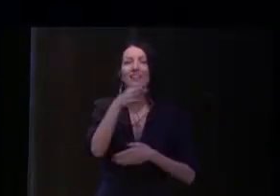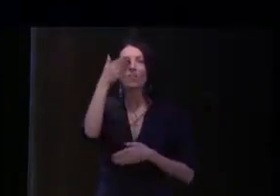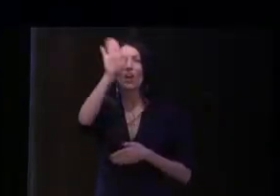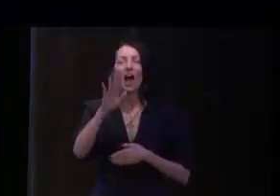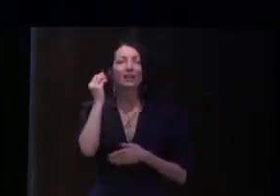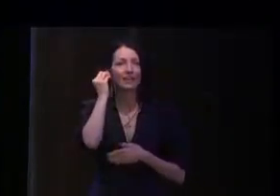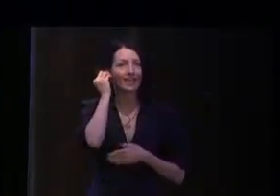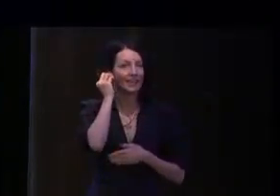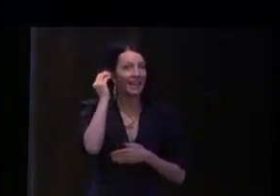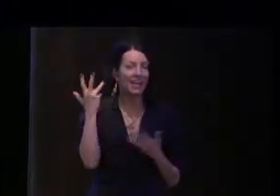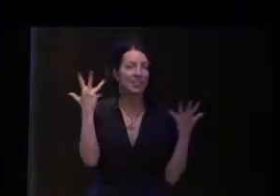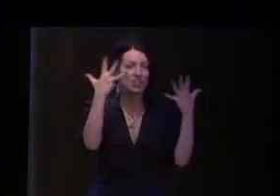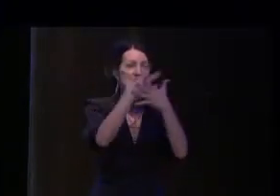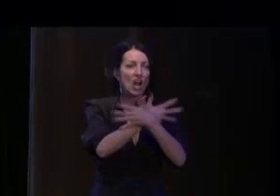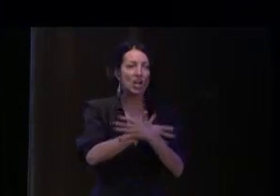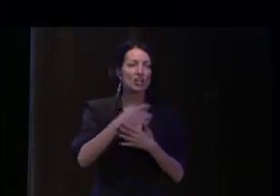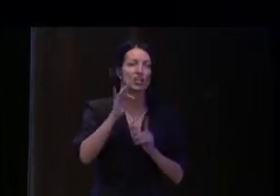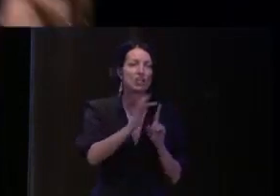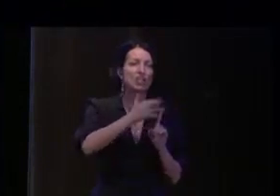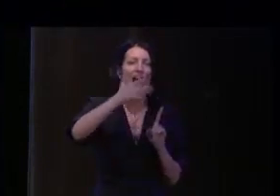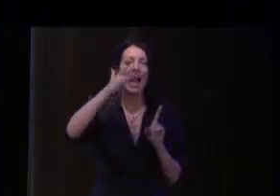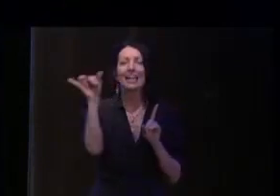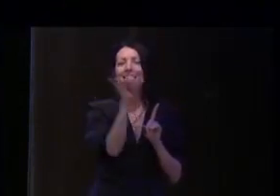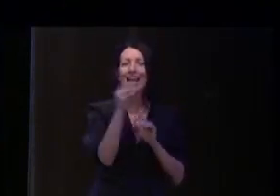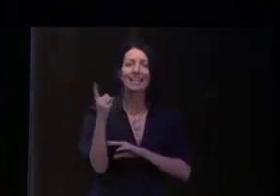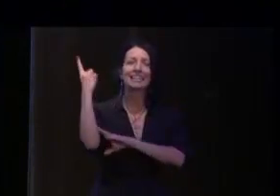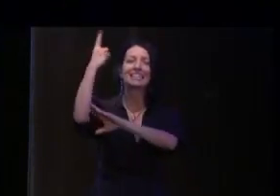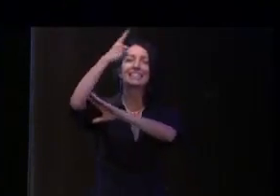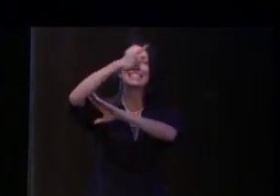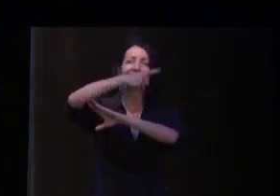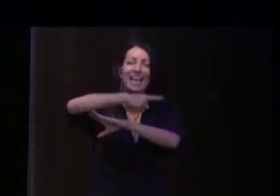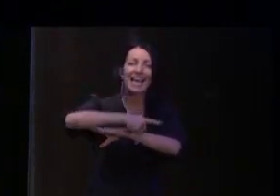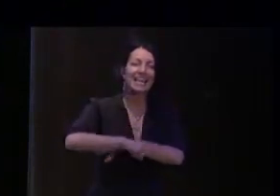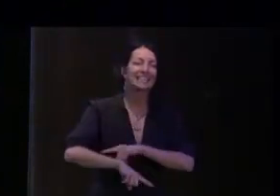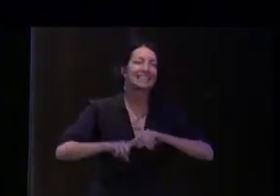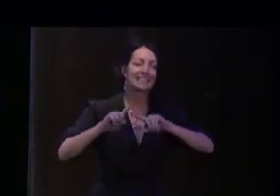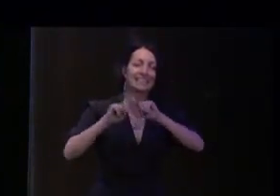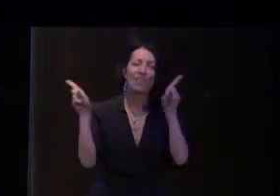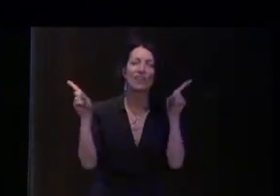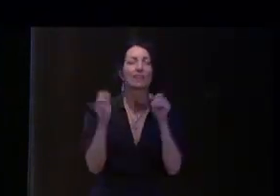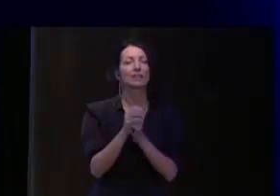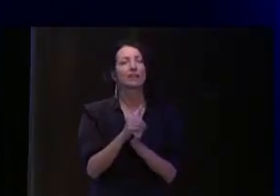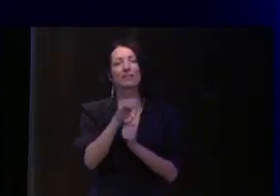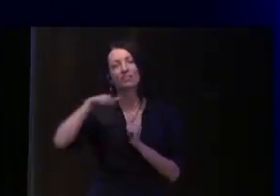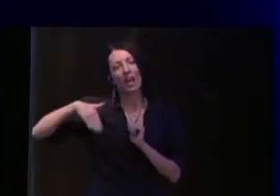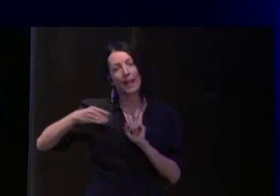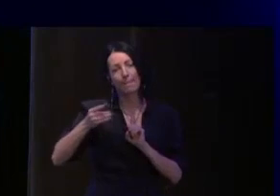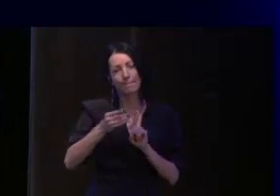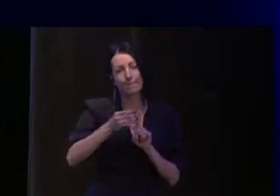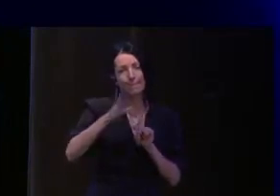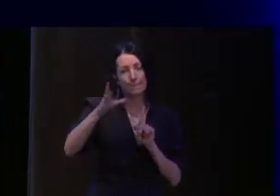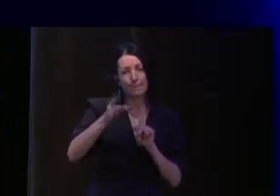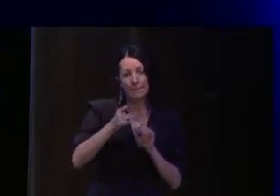shines as the day, the darkness being the ooze of undifferentiated wholeness that hasn't manifested yet,